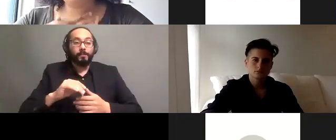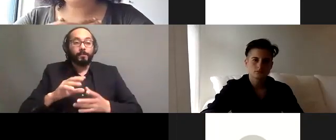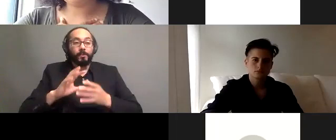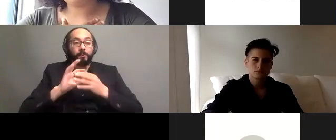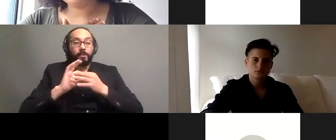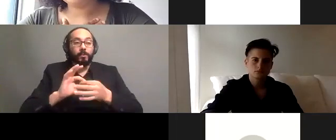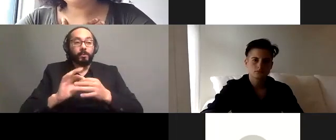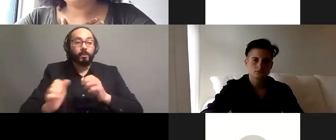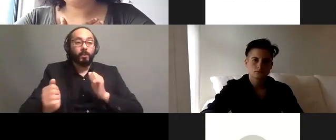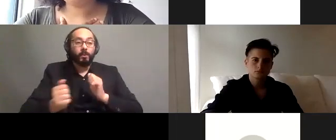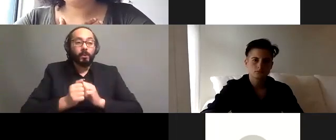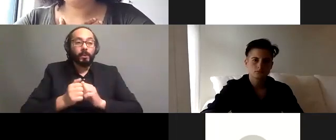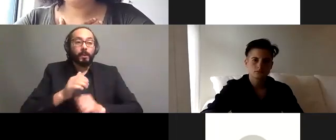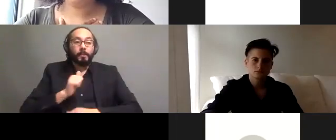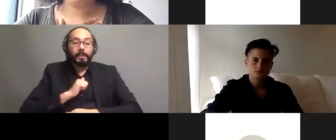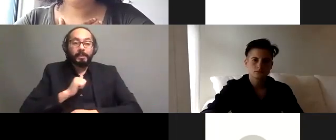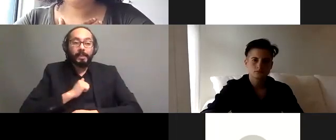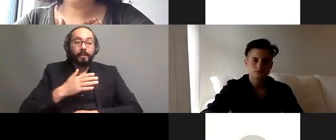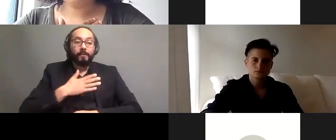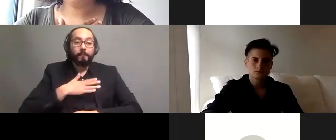myself, my history with the medical